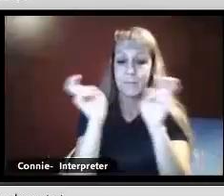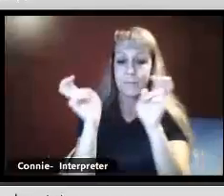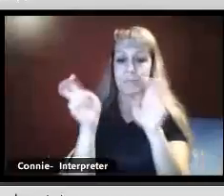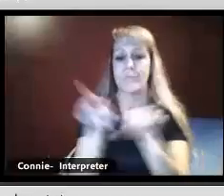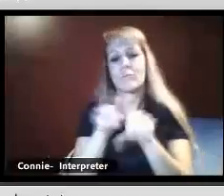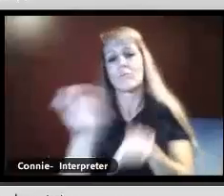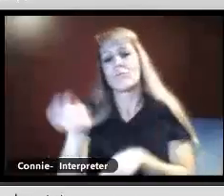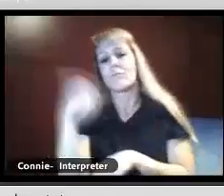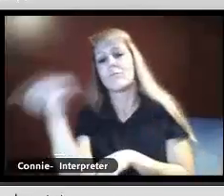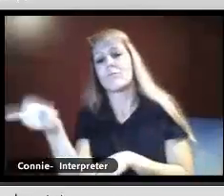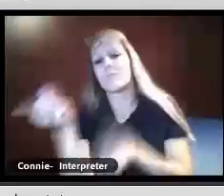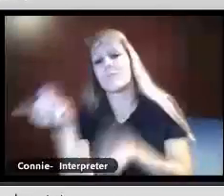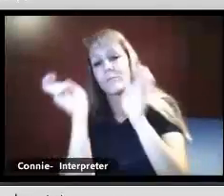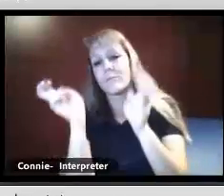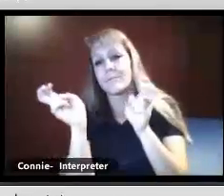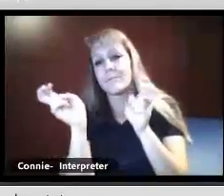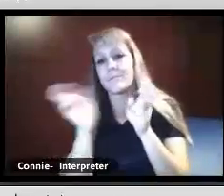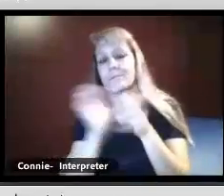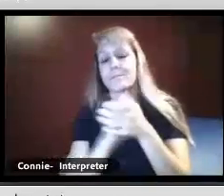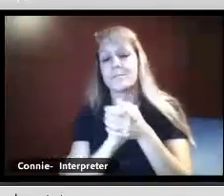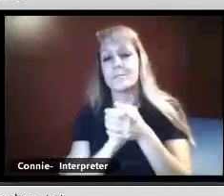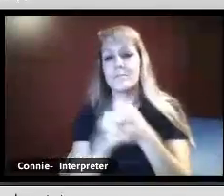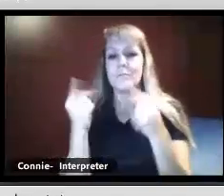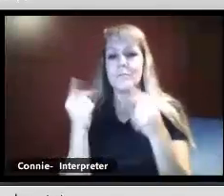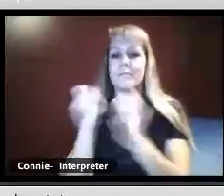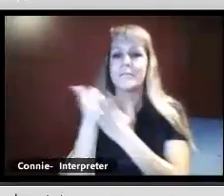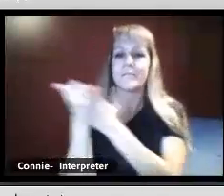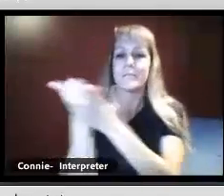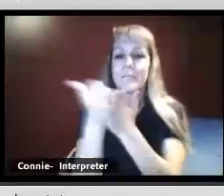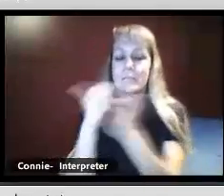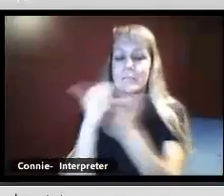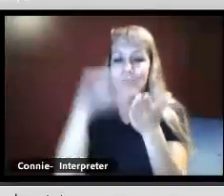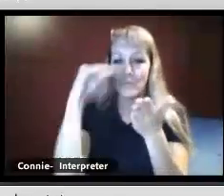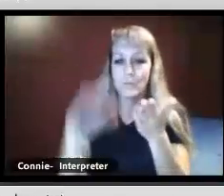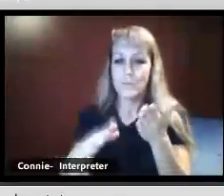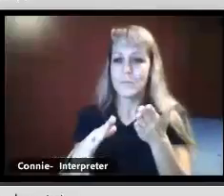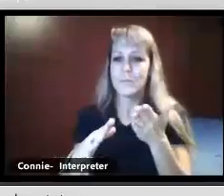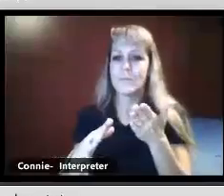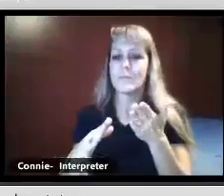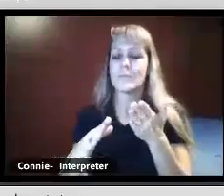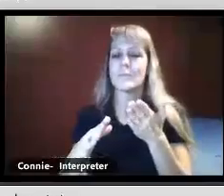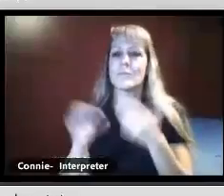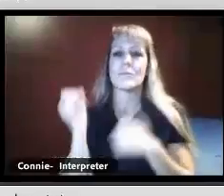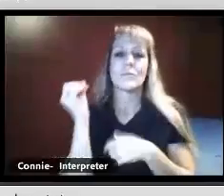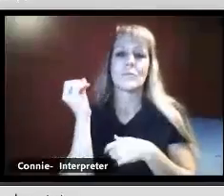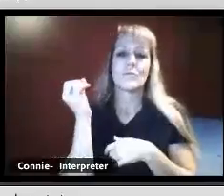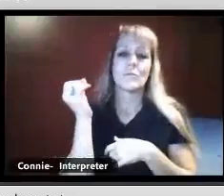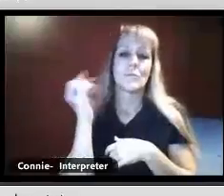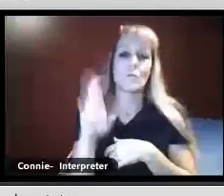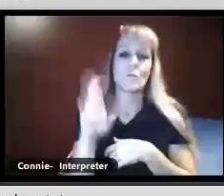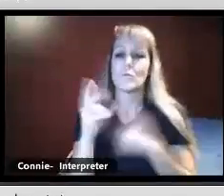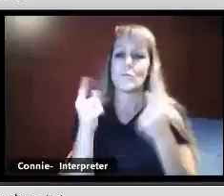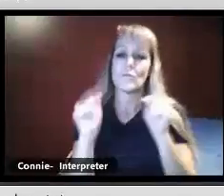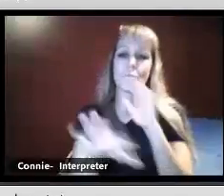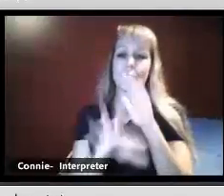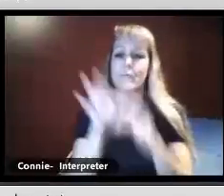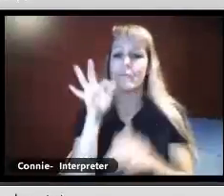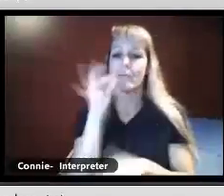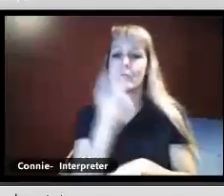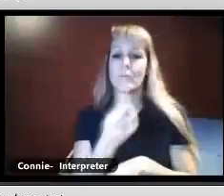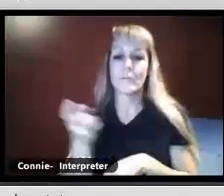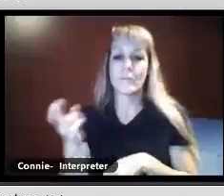any topic with which you're trying to help students or patrons, or about which you're trying to find resources to